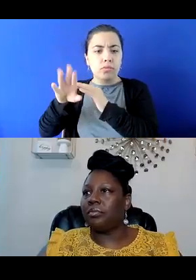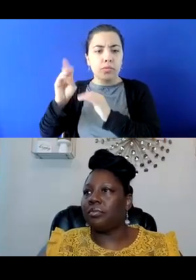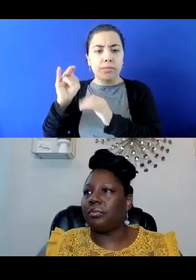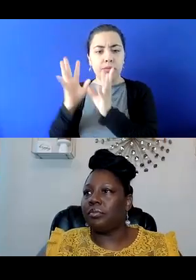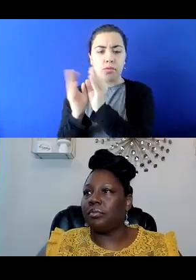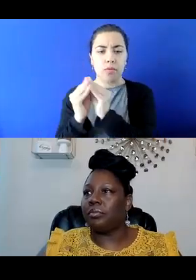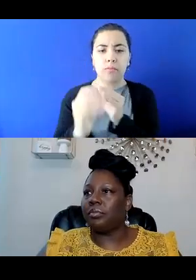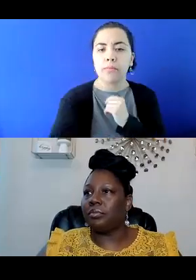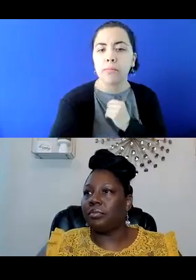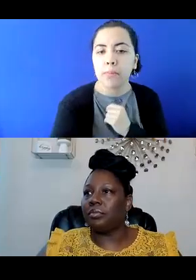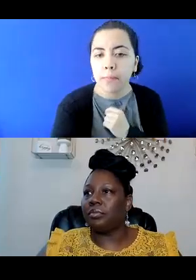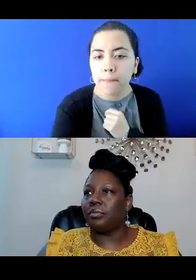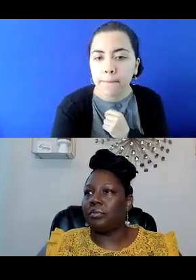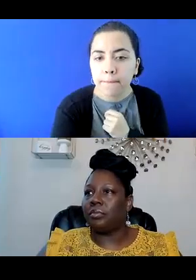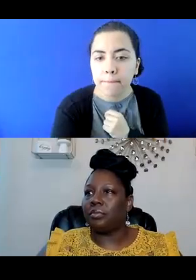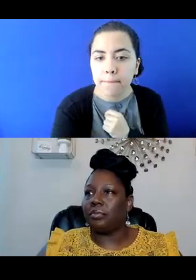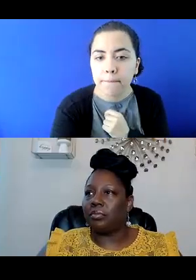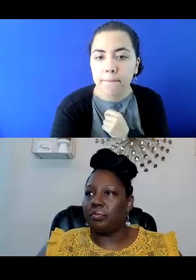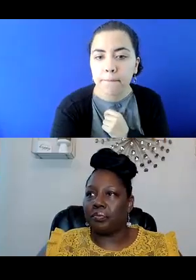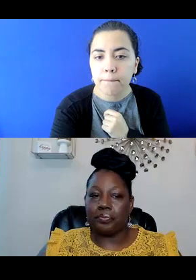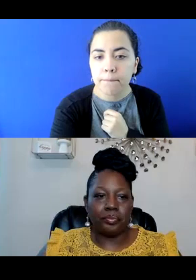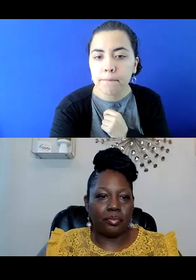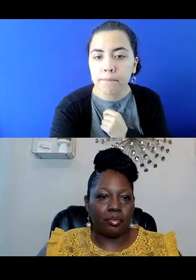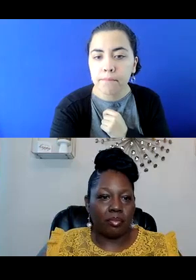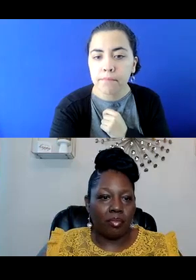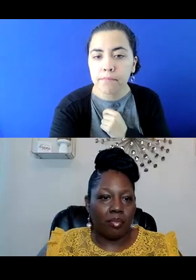I will let our presenter take it away.